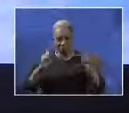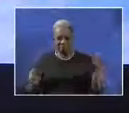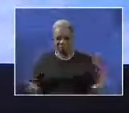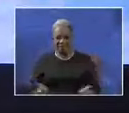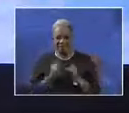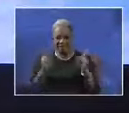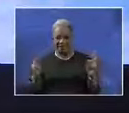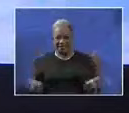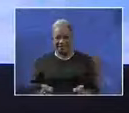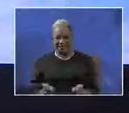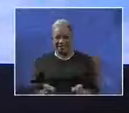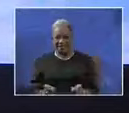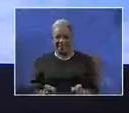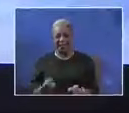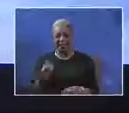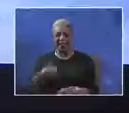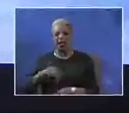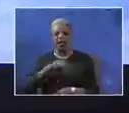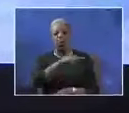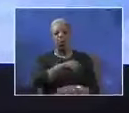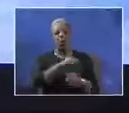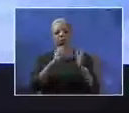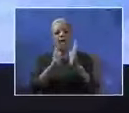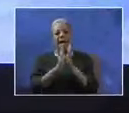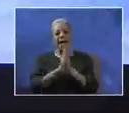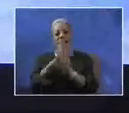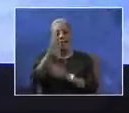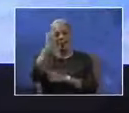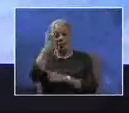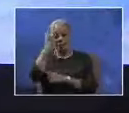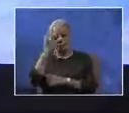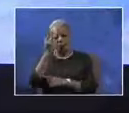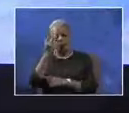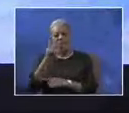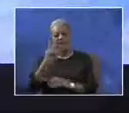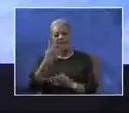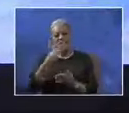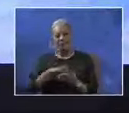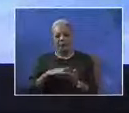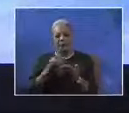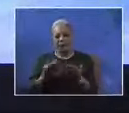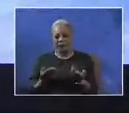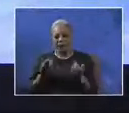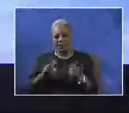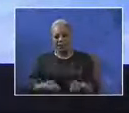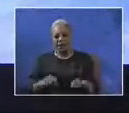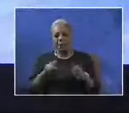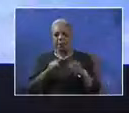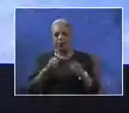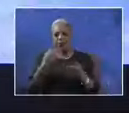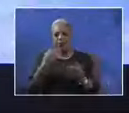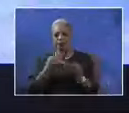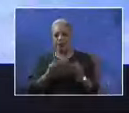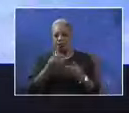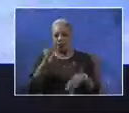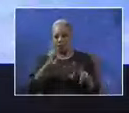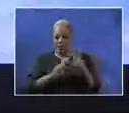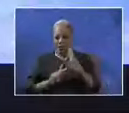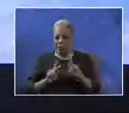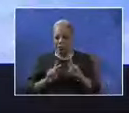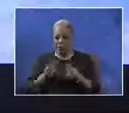bad things happen to good people, the question you should be asking every day is why does good things happen to bad